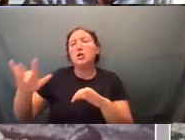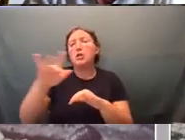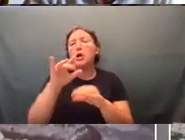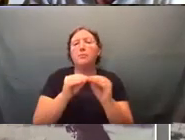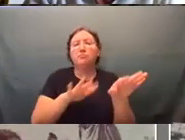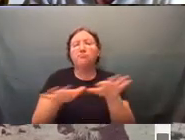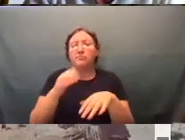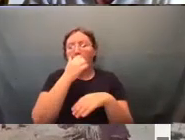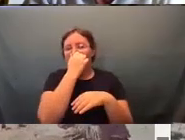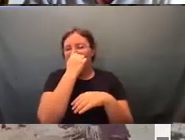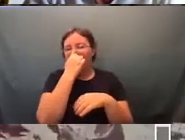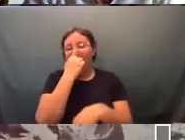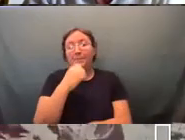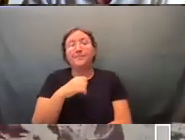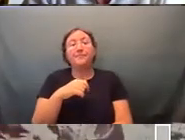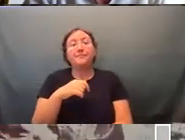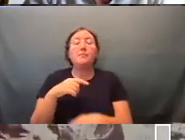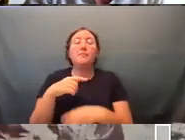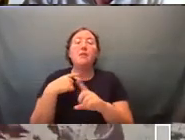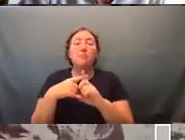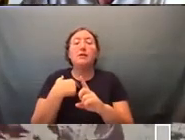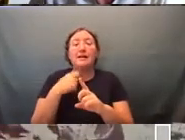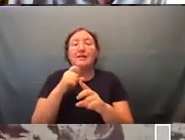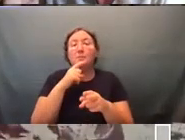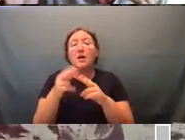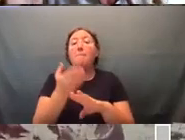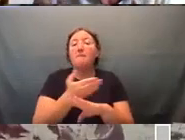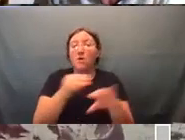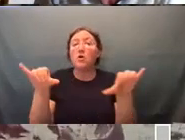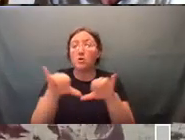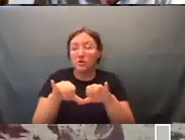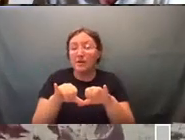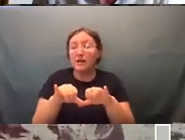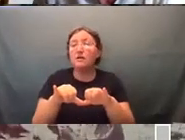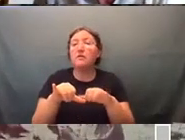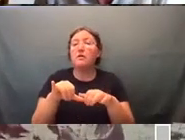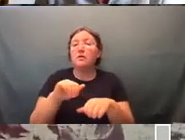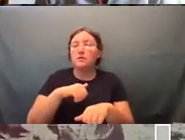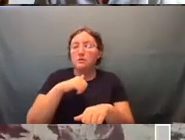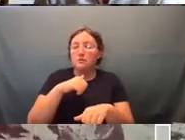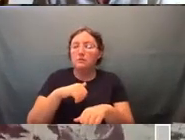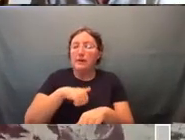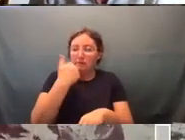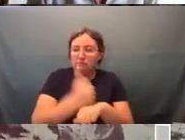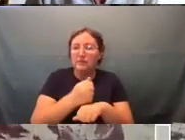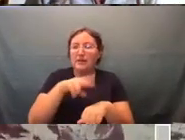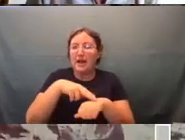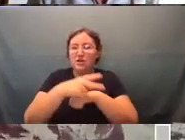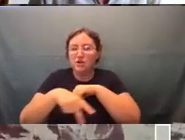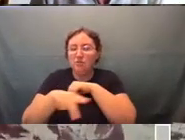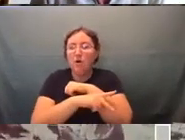I didn't take a chance to mention that before Yosemite Valley was a park, before it saw millions and millions of visitors a